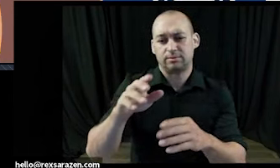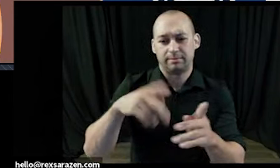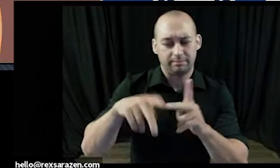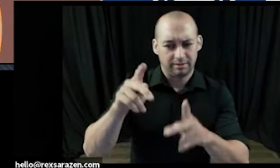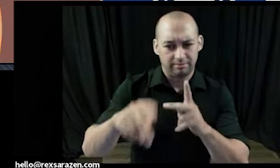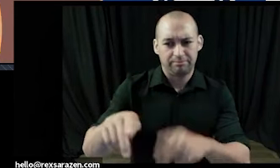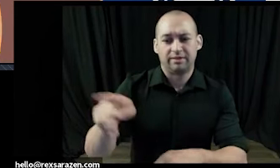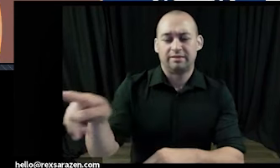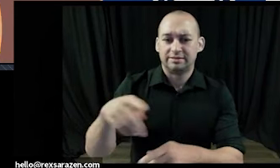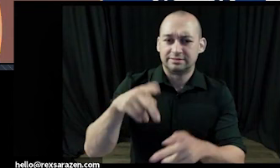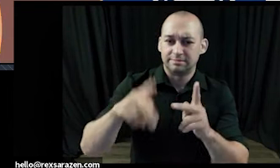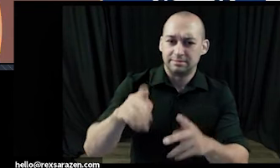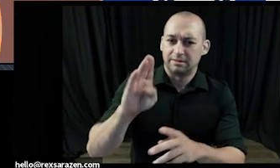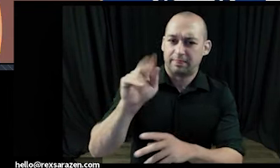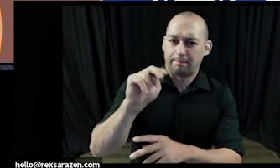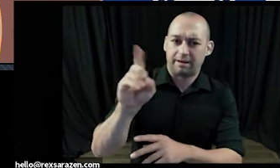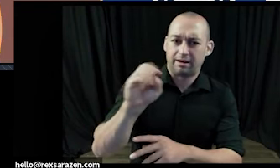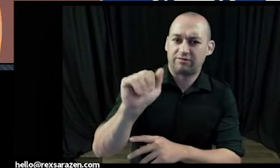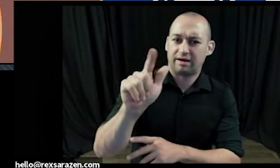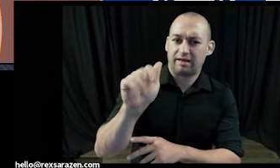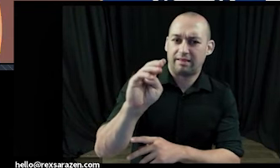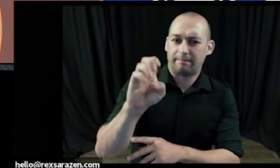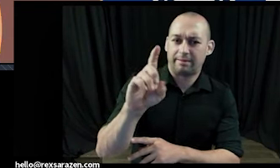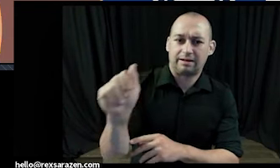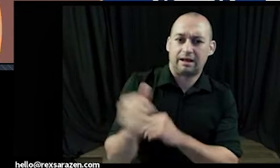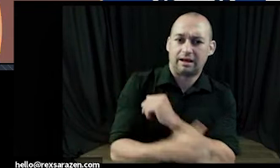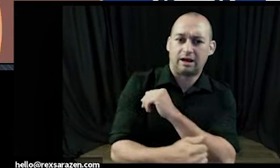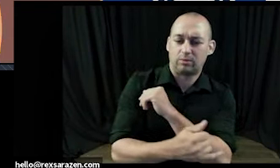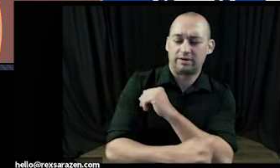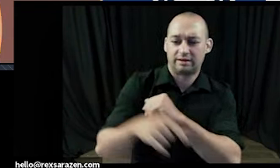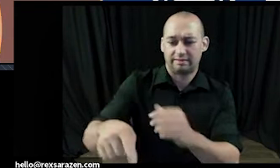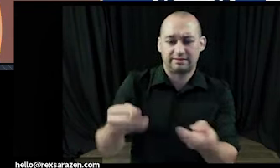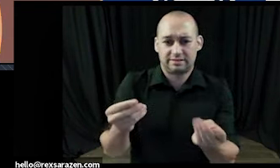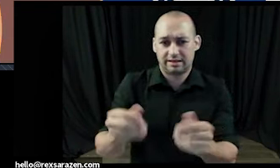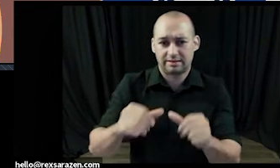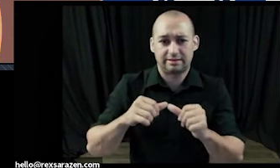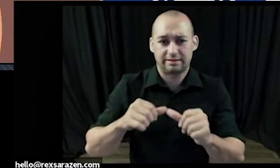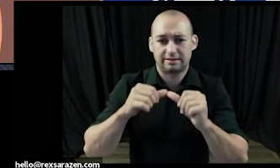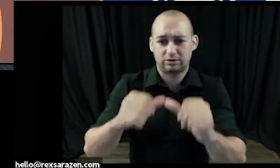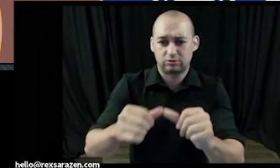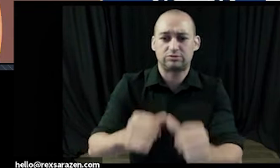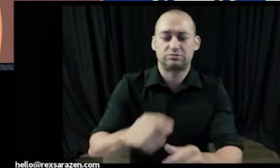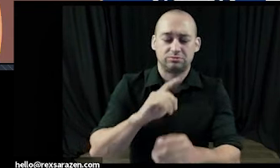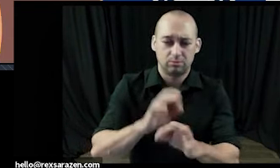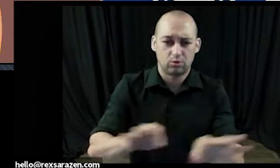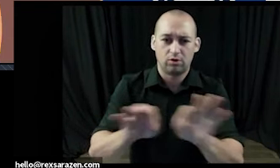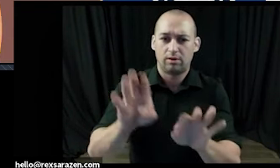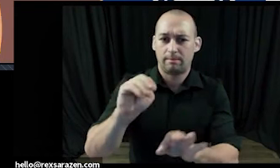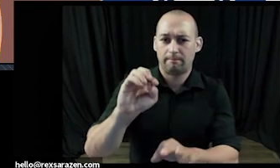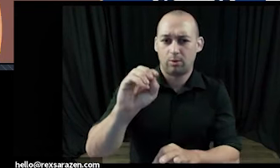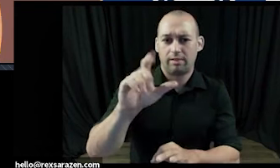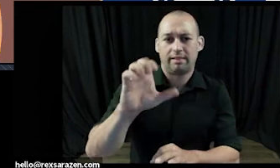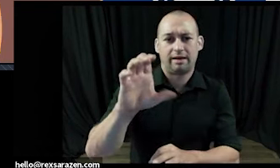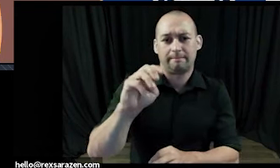of Alameda County. This land was and continues to be of great importance to the Muwekma Ohlone tribe and their